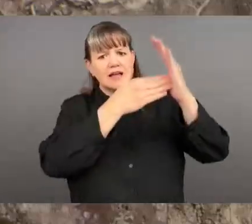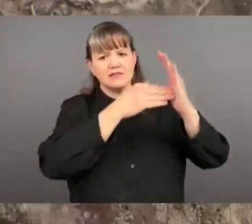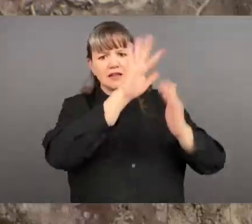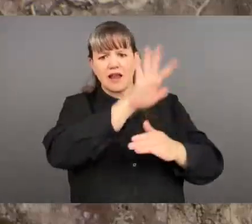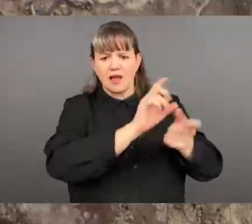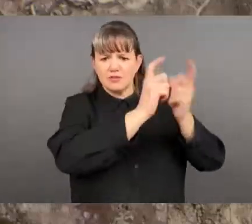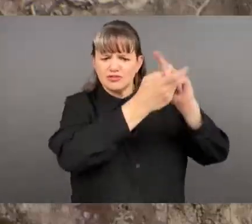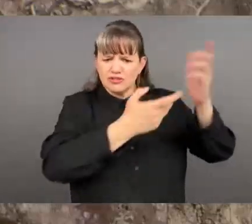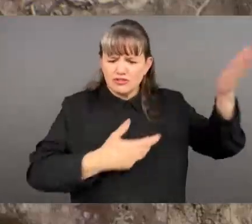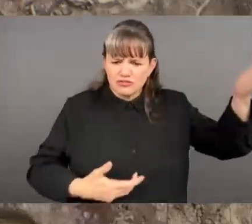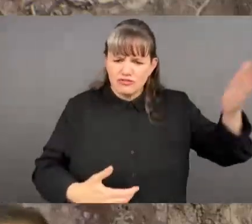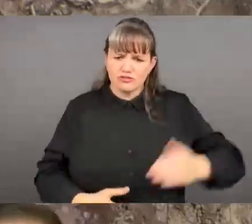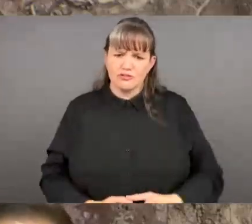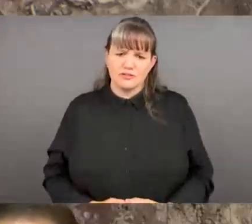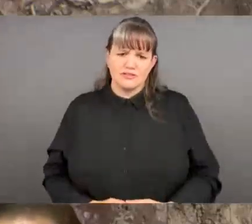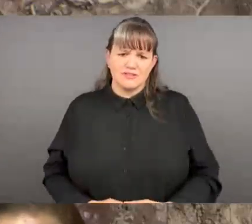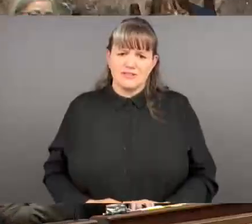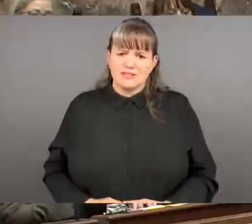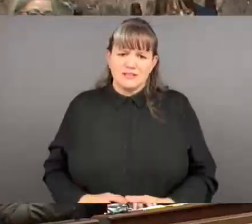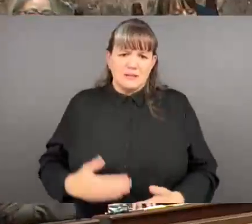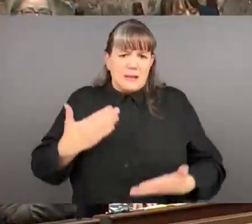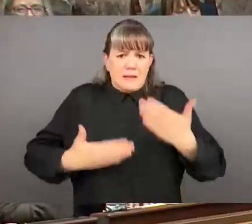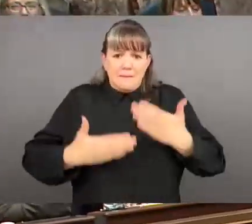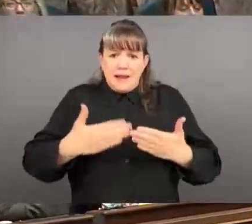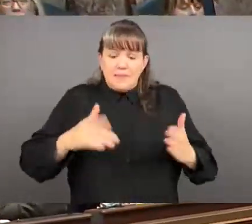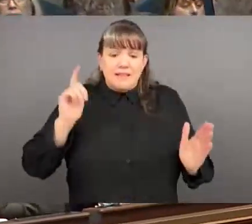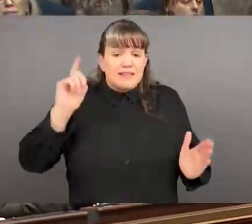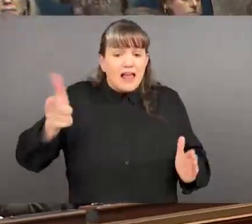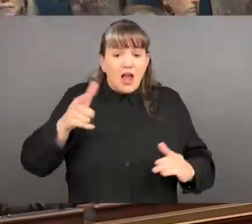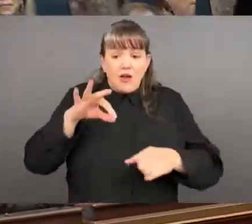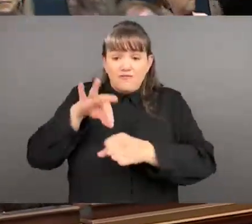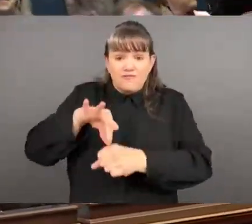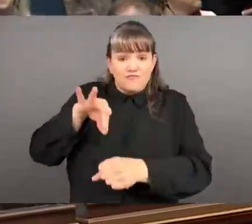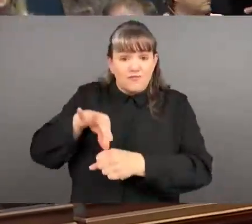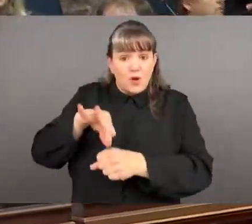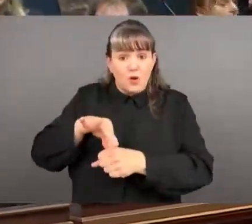answer then, Honourable Speaker. The bell ends the question period.